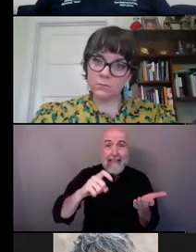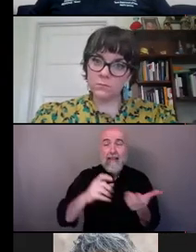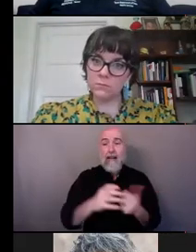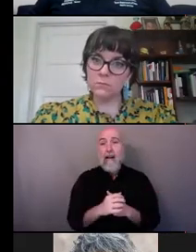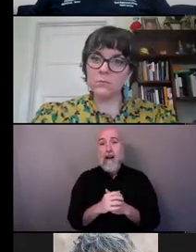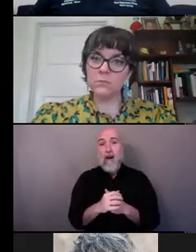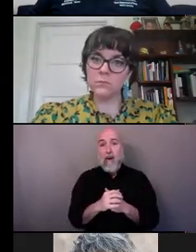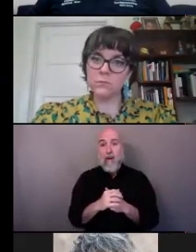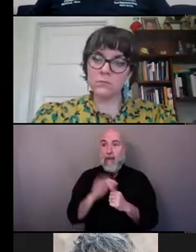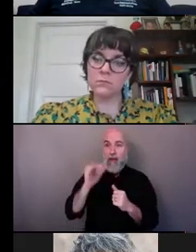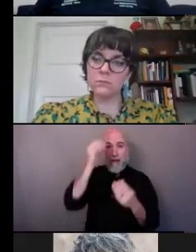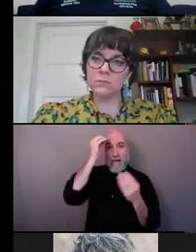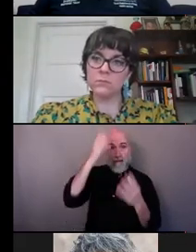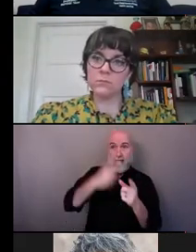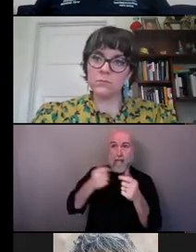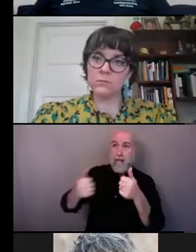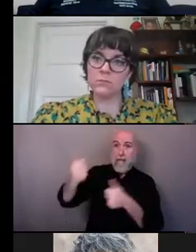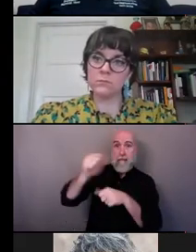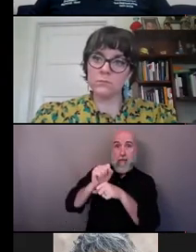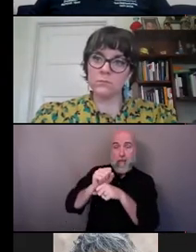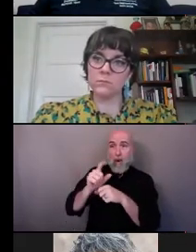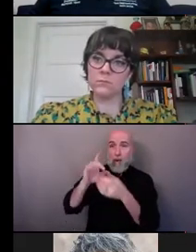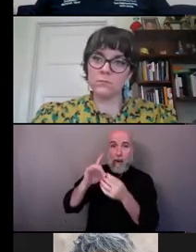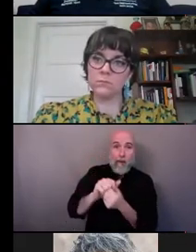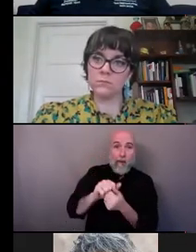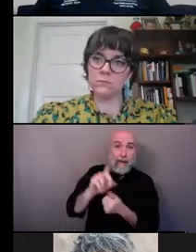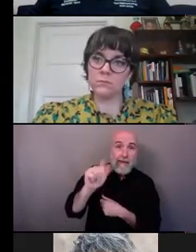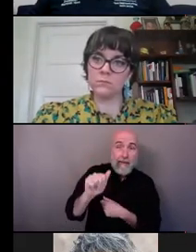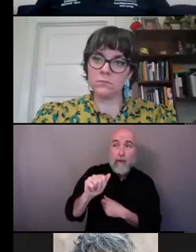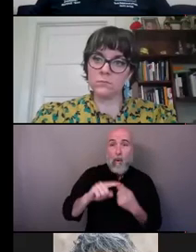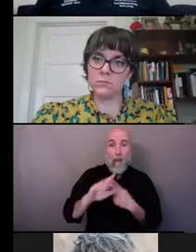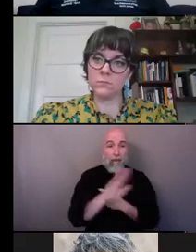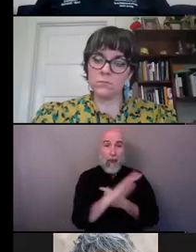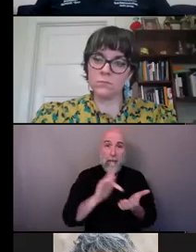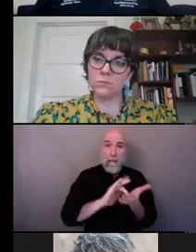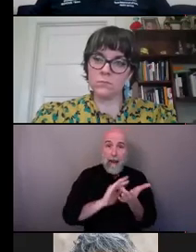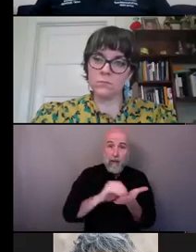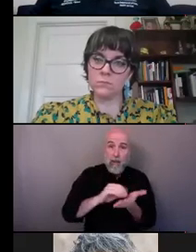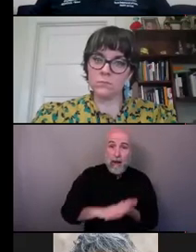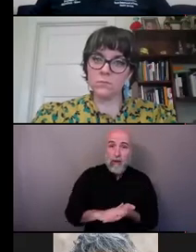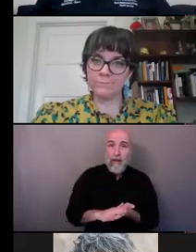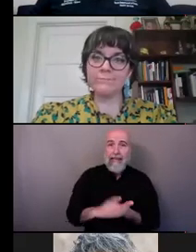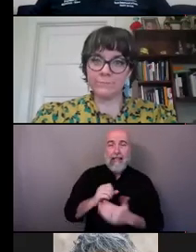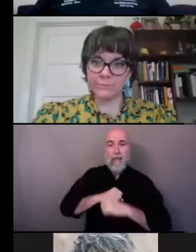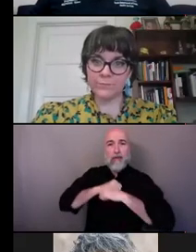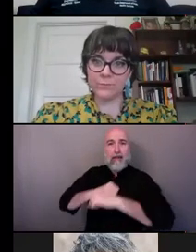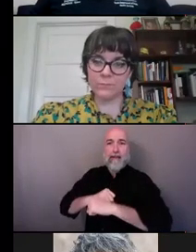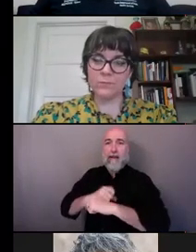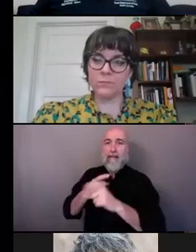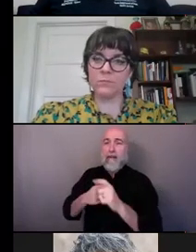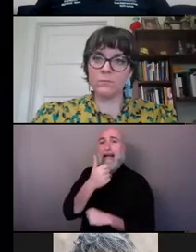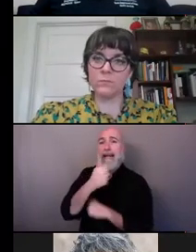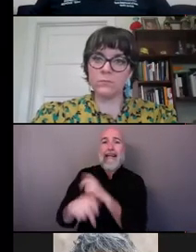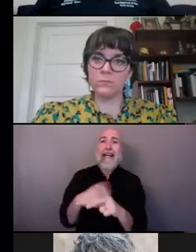get information from the employee about disabilities or medical conditions would be protected from any kind